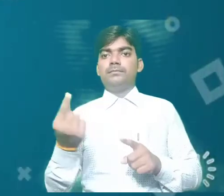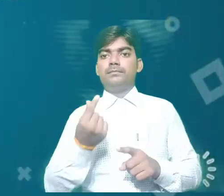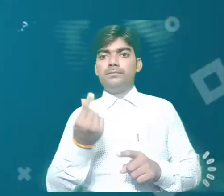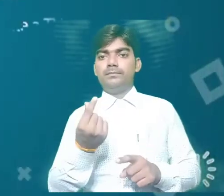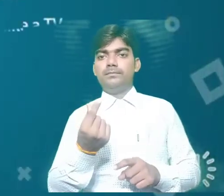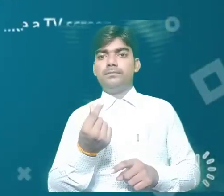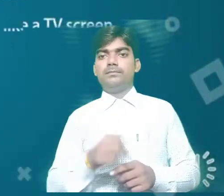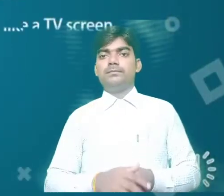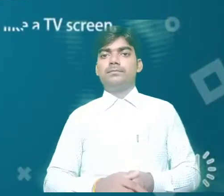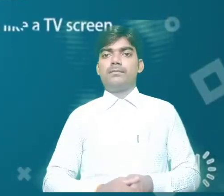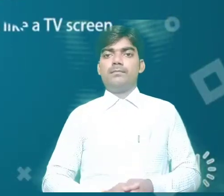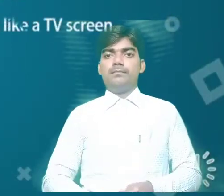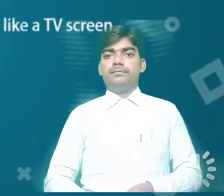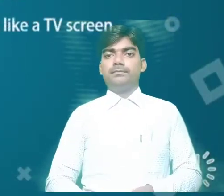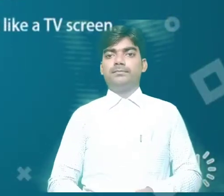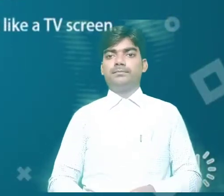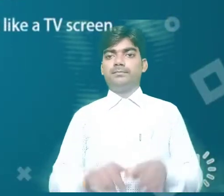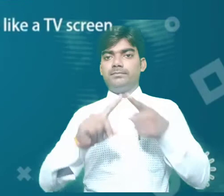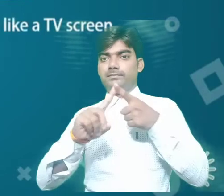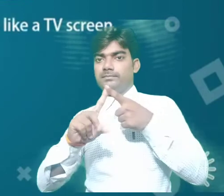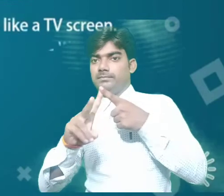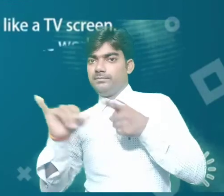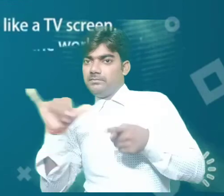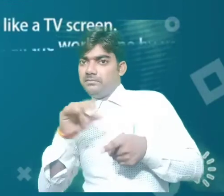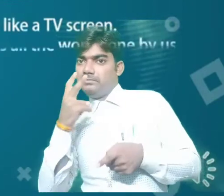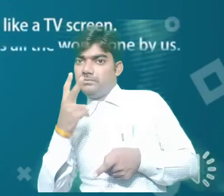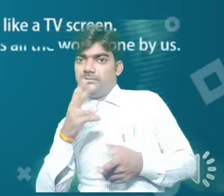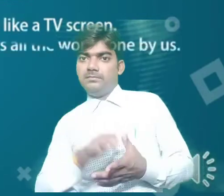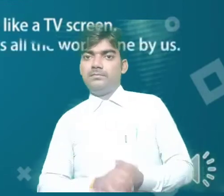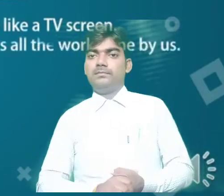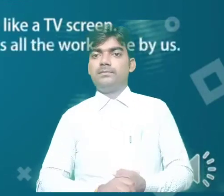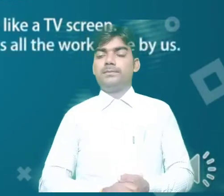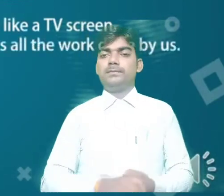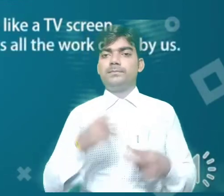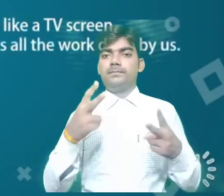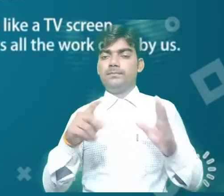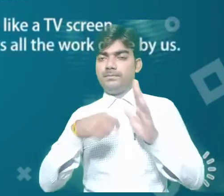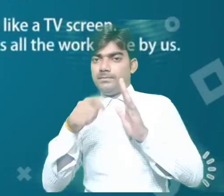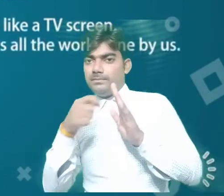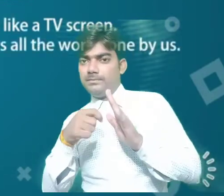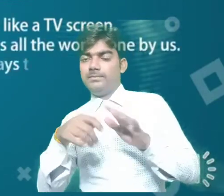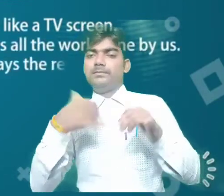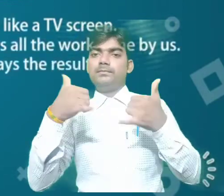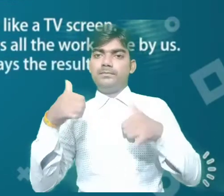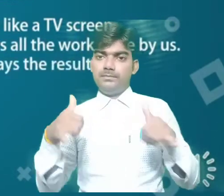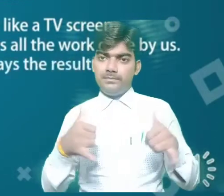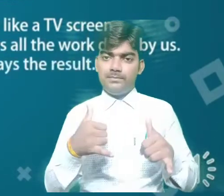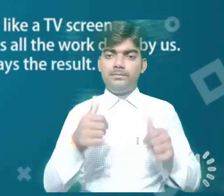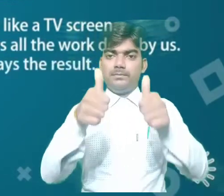Monitor. A monitor looks like a TV screen. It shows the typed text and the work we do on a computer.